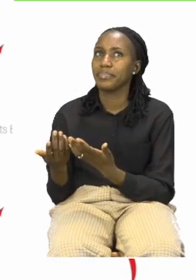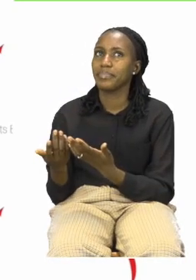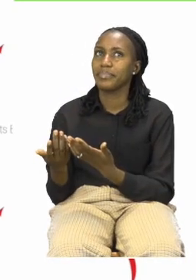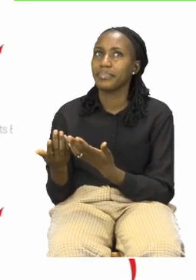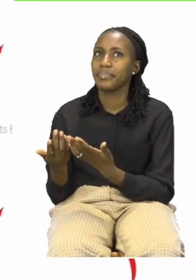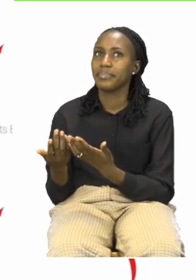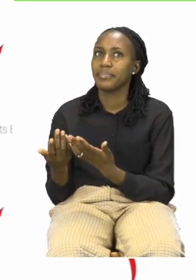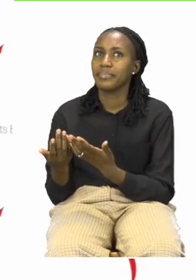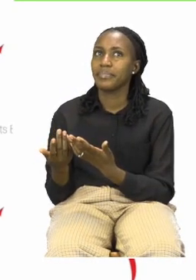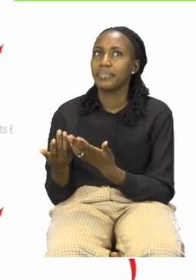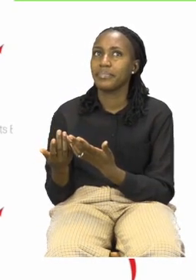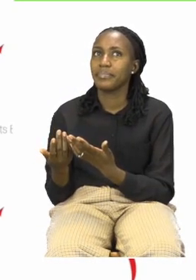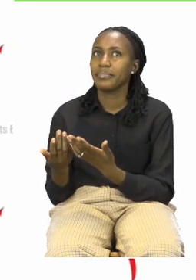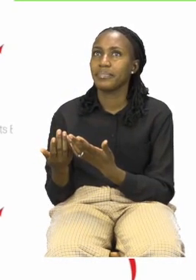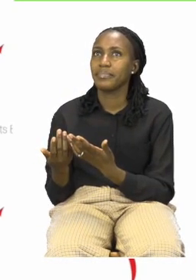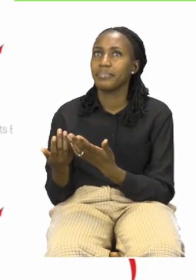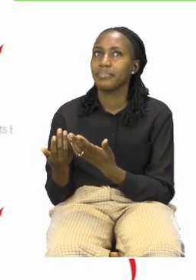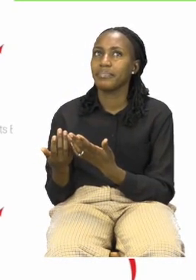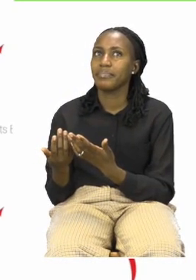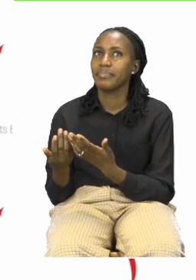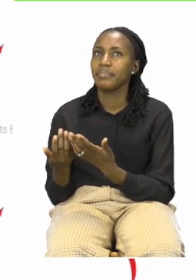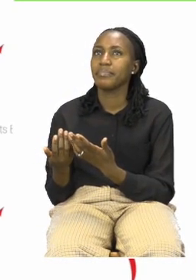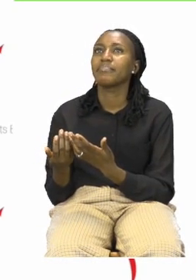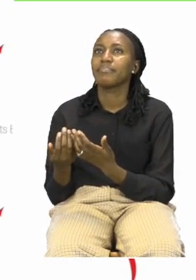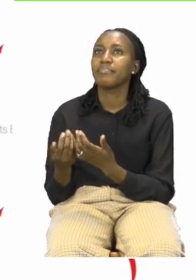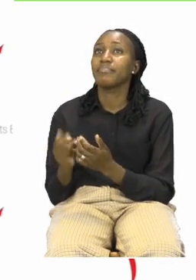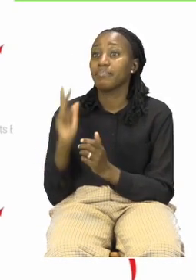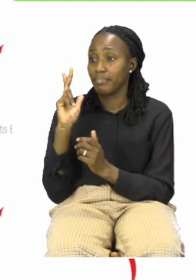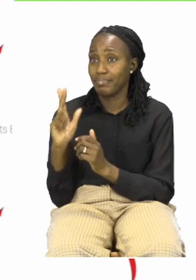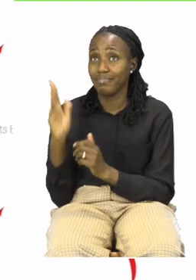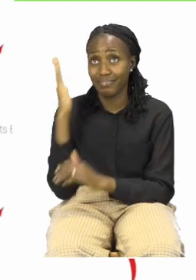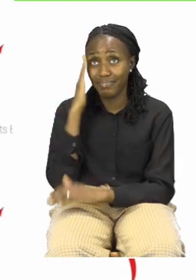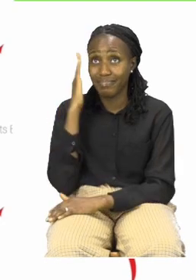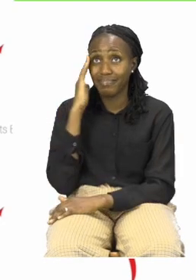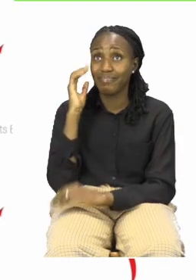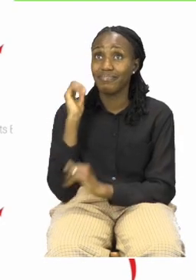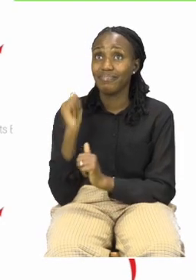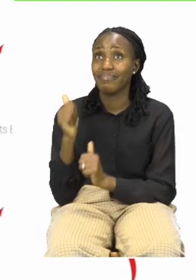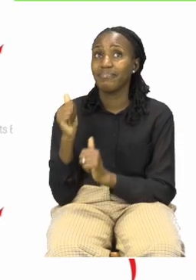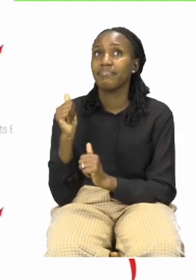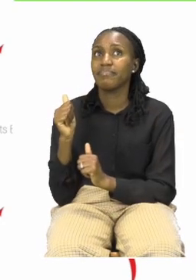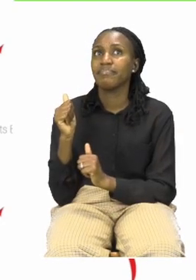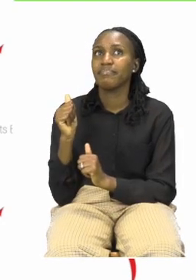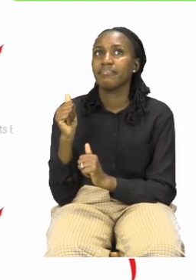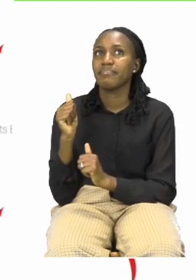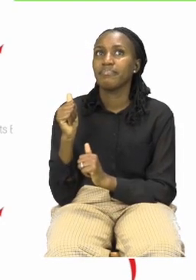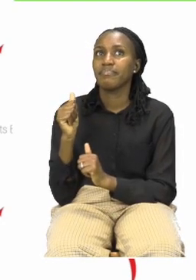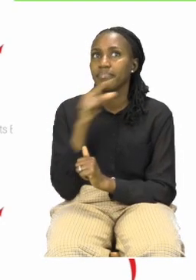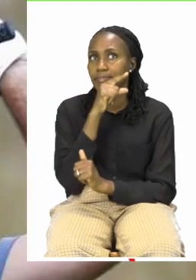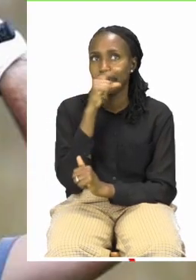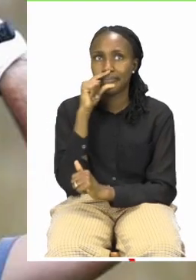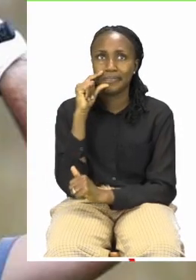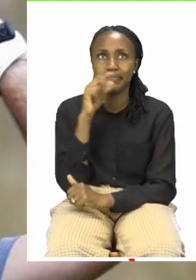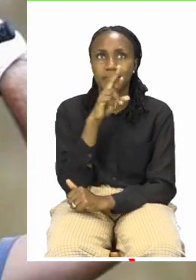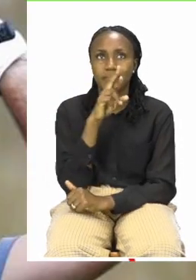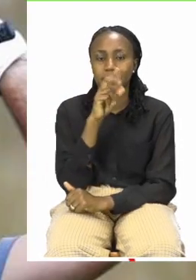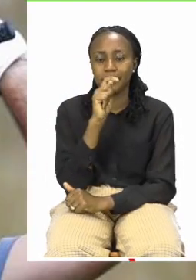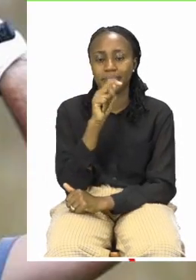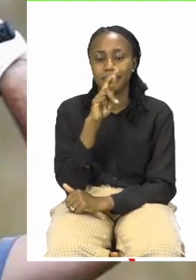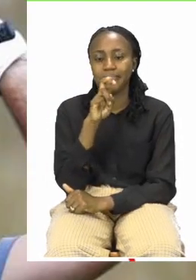our most noted golfer would have to be Mr. Trevor Dodds.